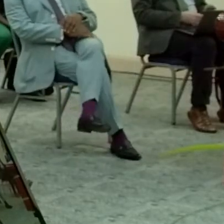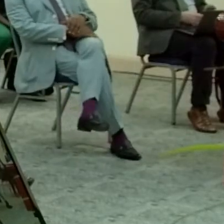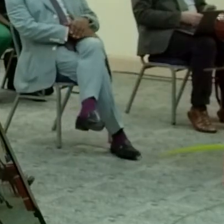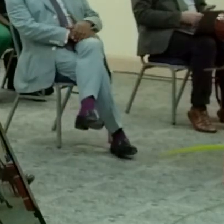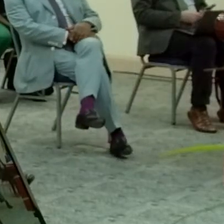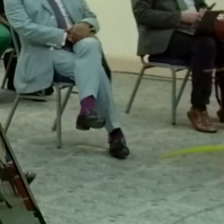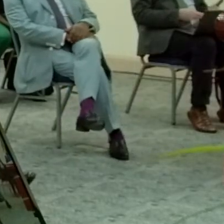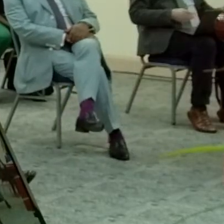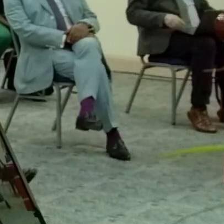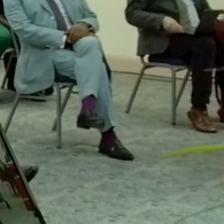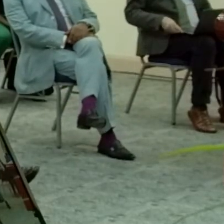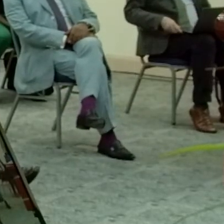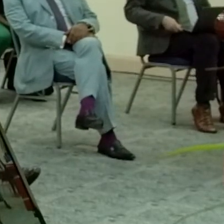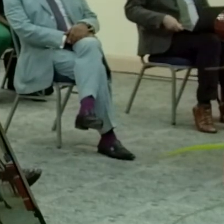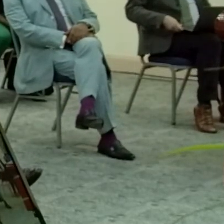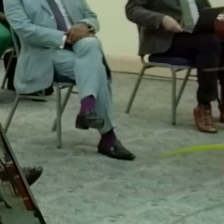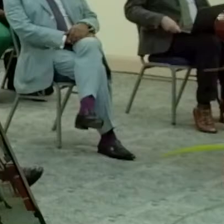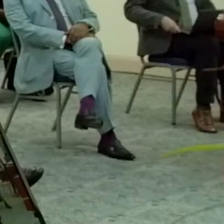our guests,